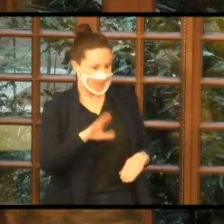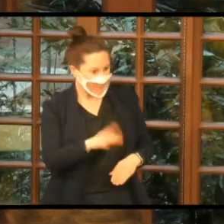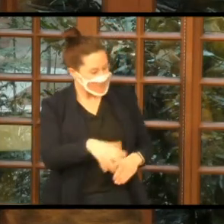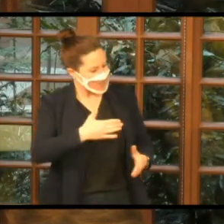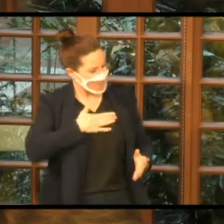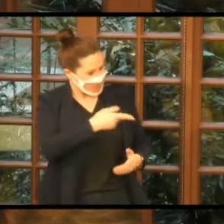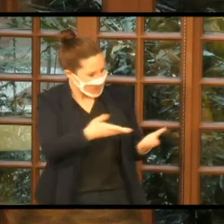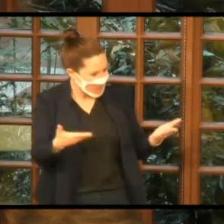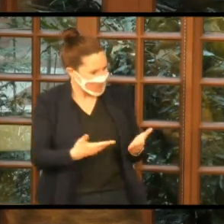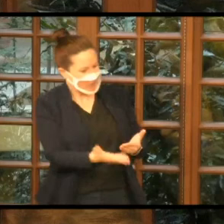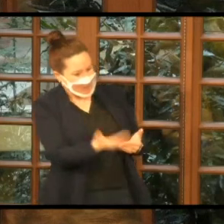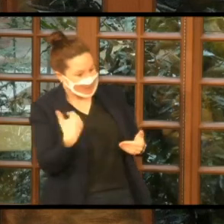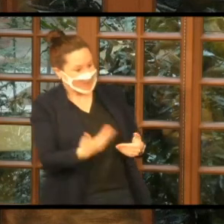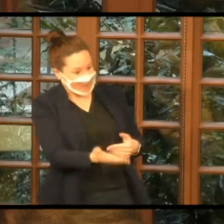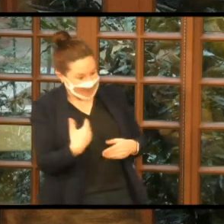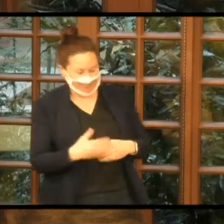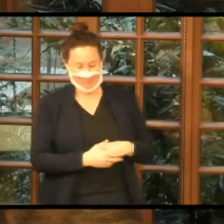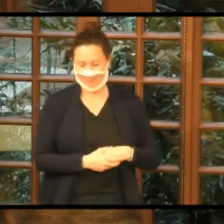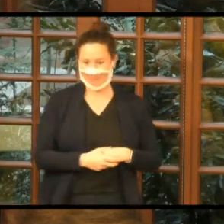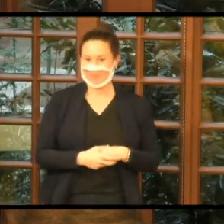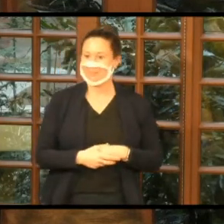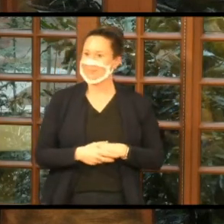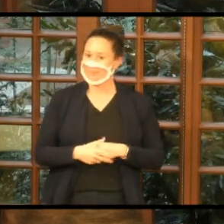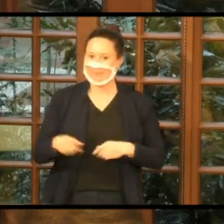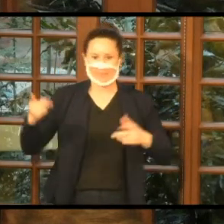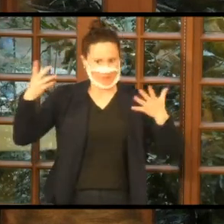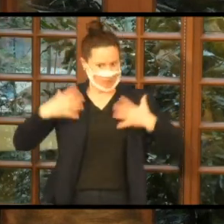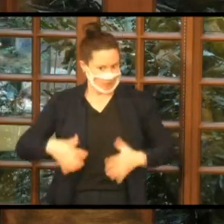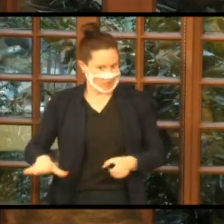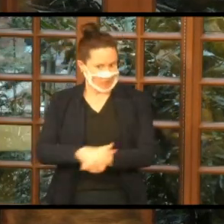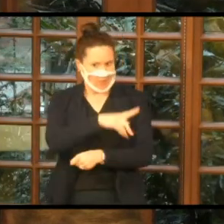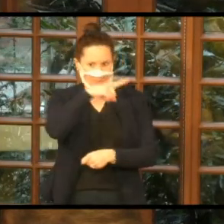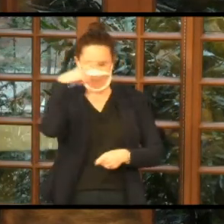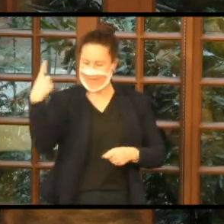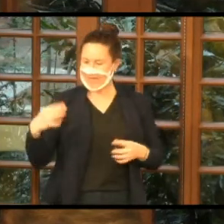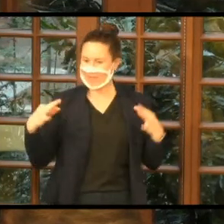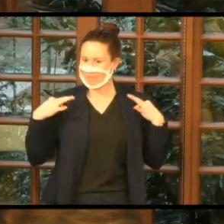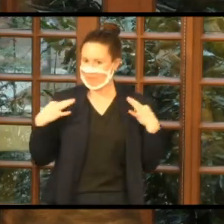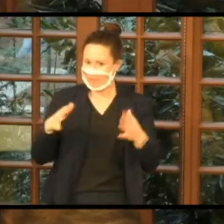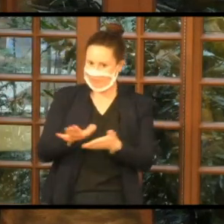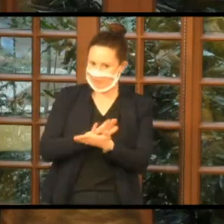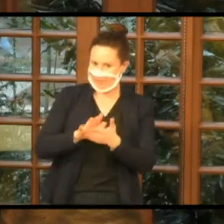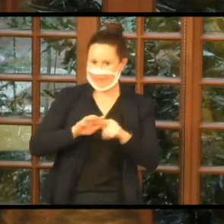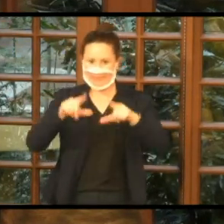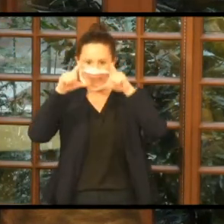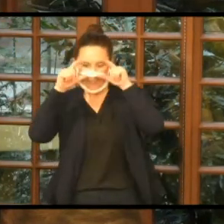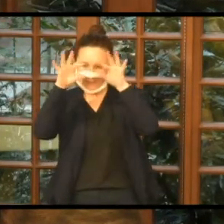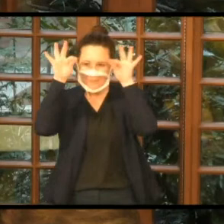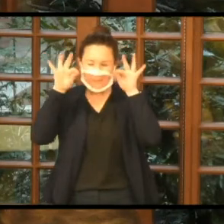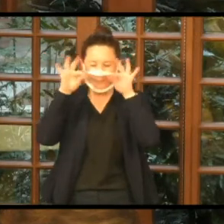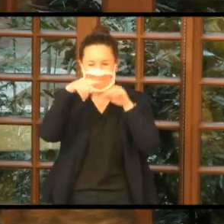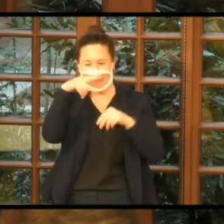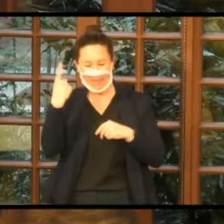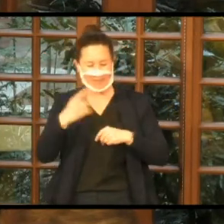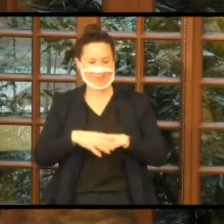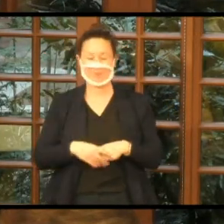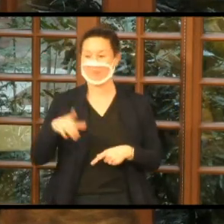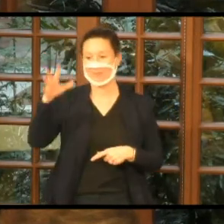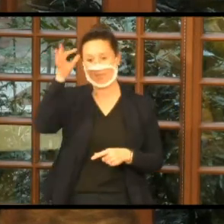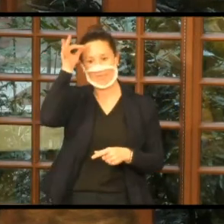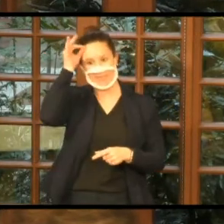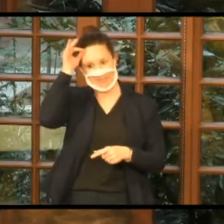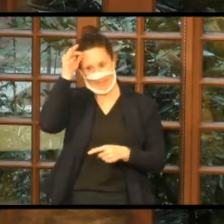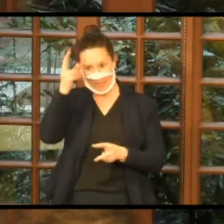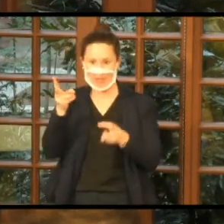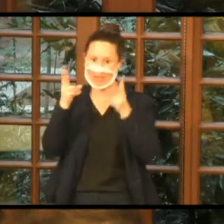Come in, come in. He's dressed in black, a fine sweater and thin black framed glasses. His hair, cut